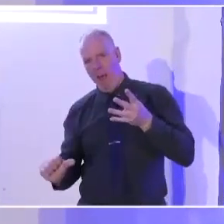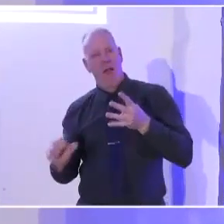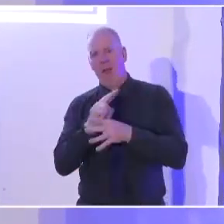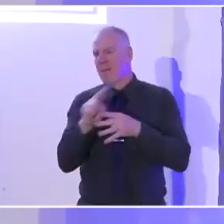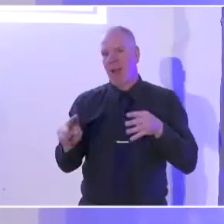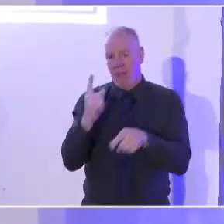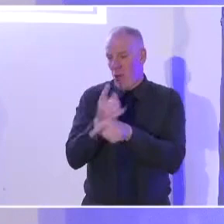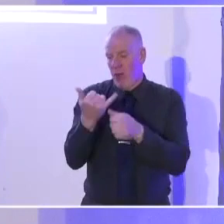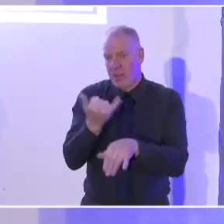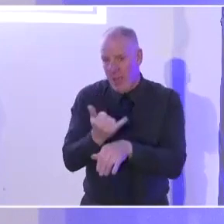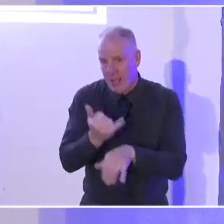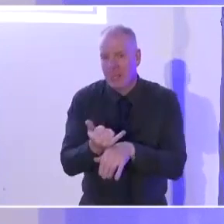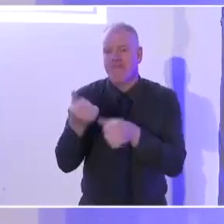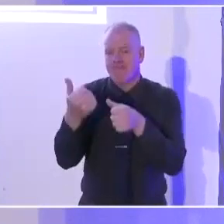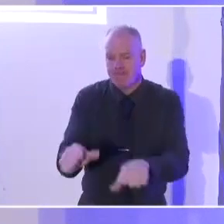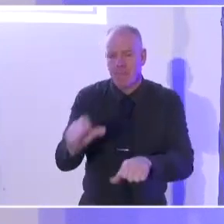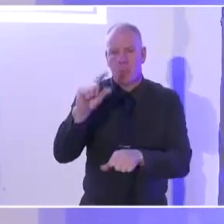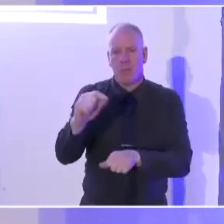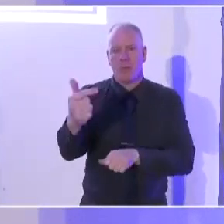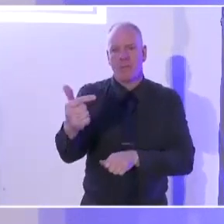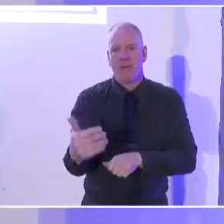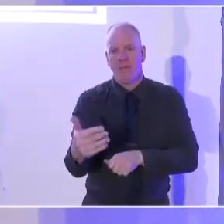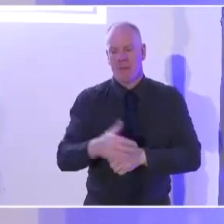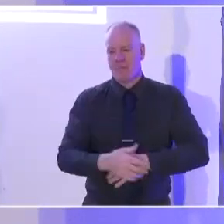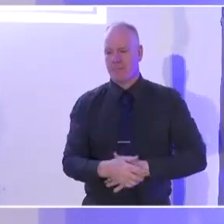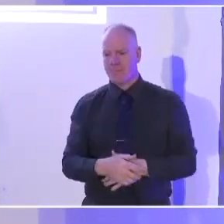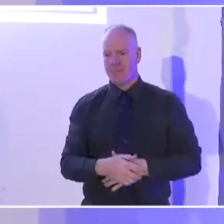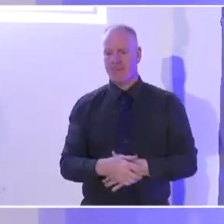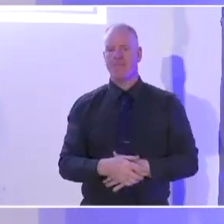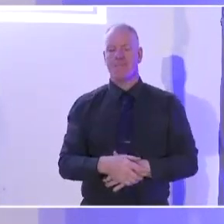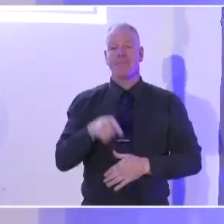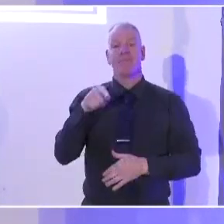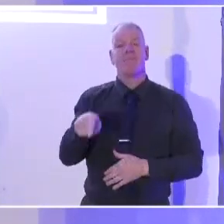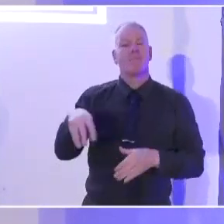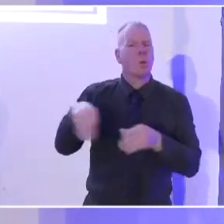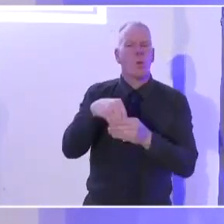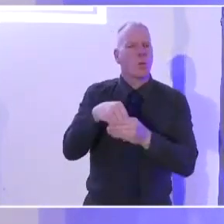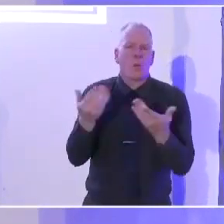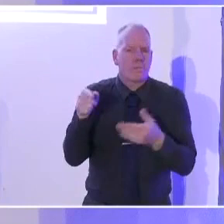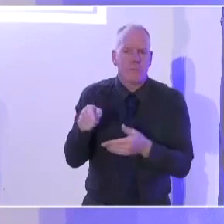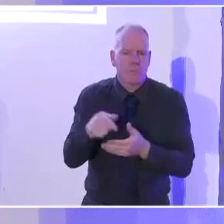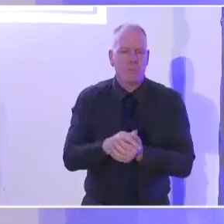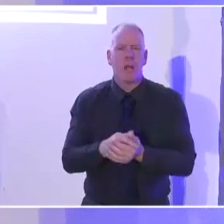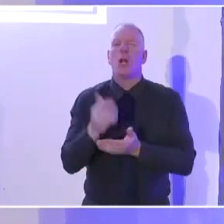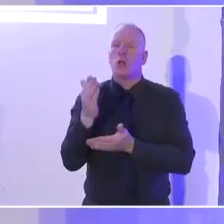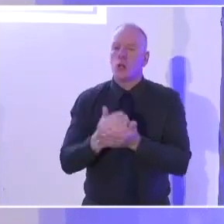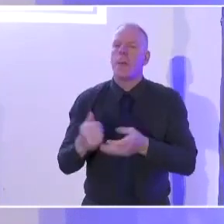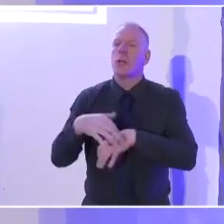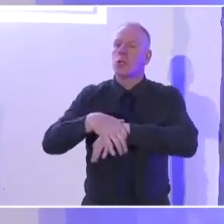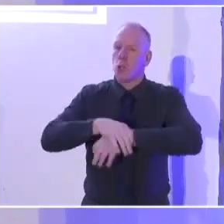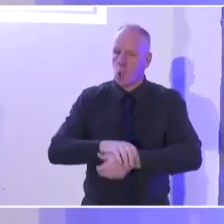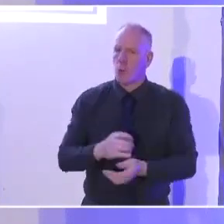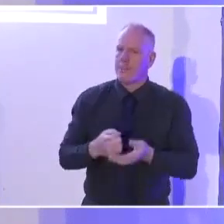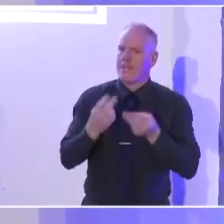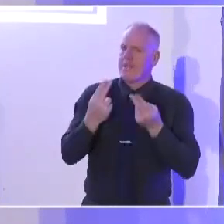in place. It's going to be coming into place in 2025. And that's going to contain certain security requirements